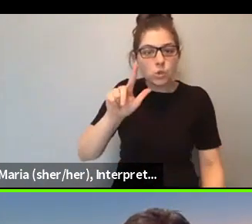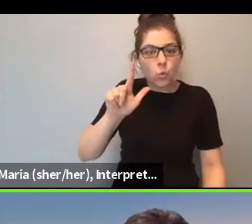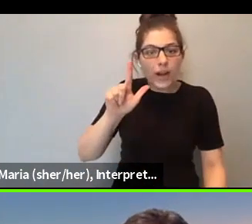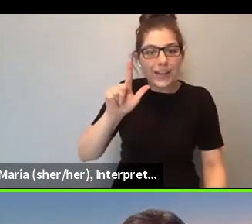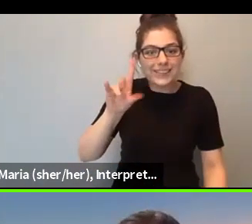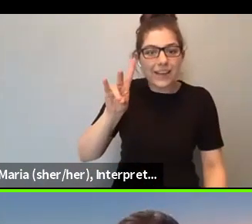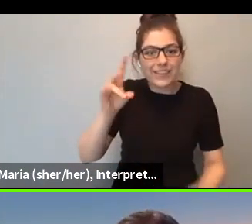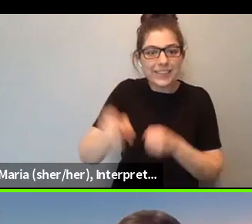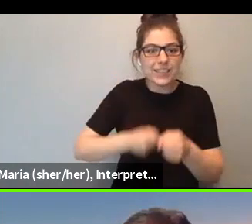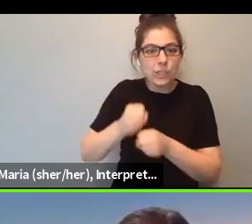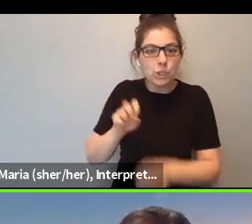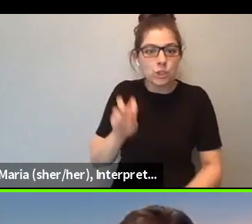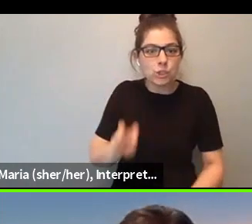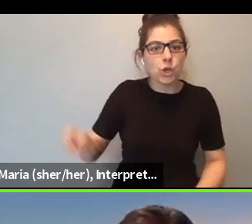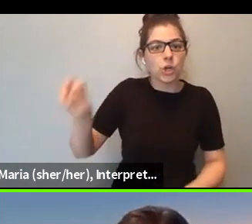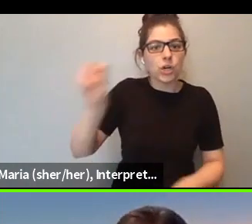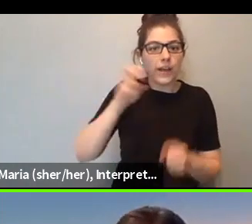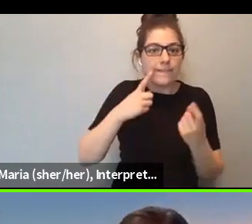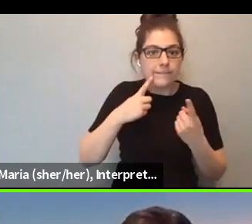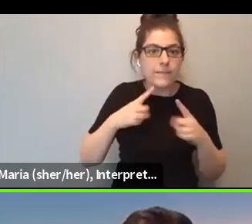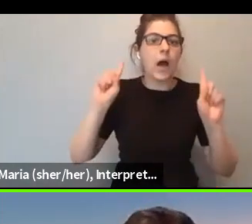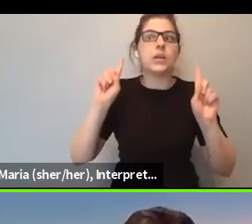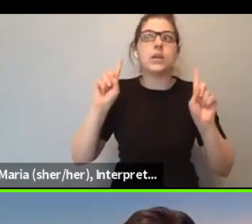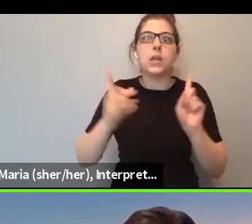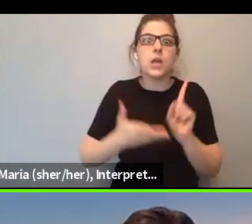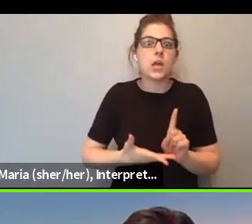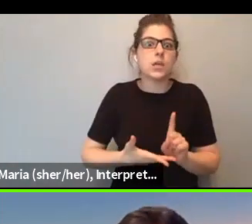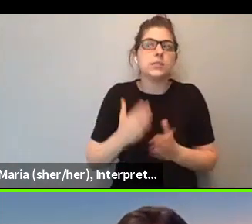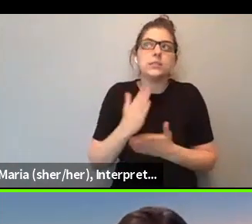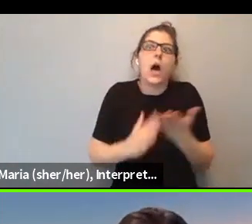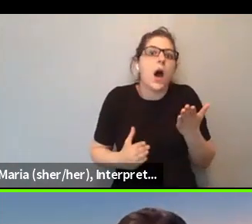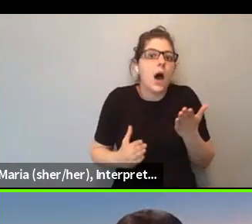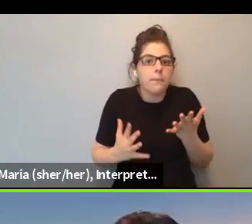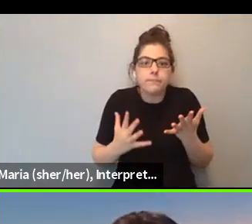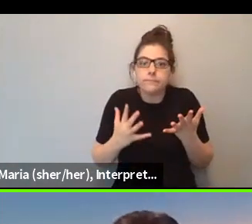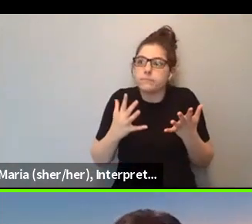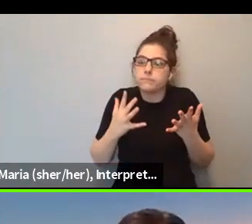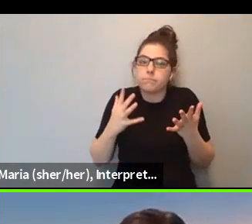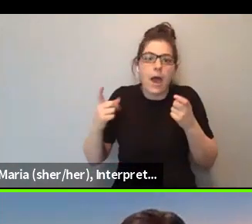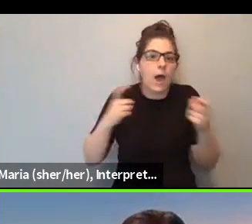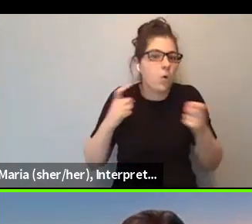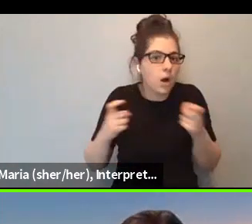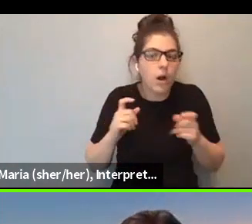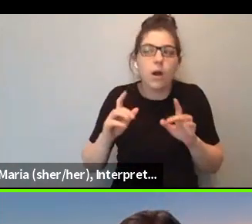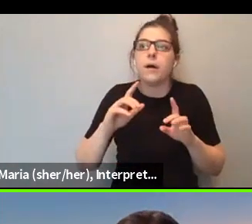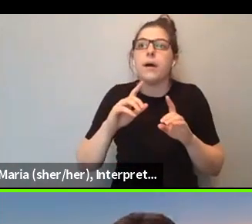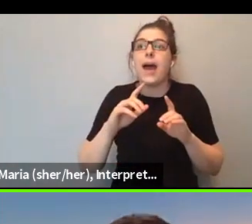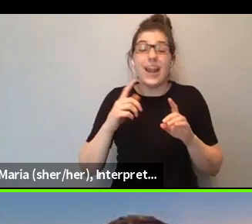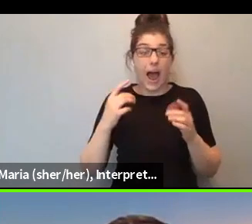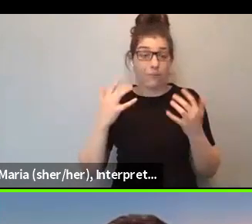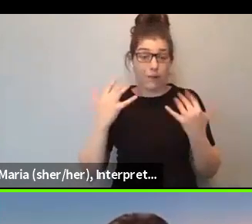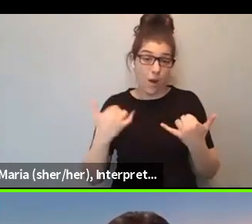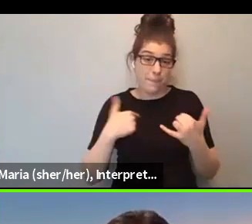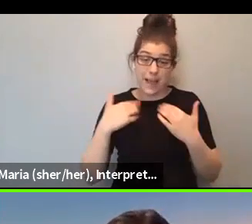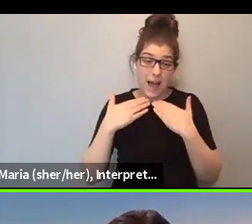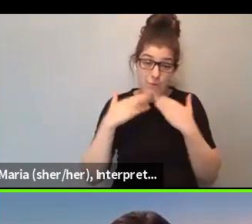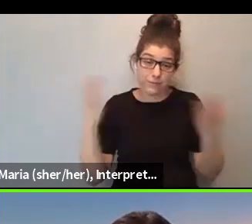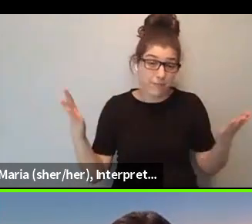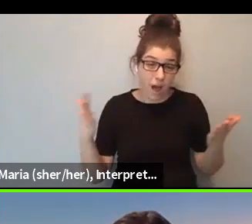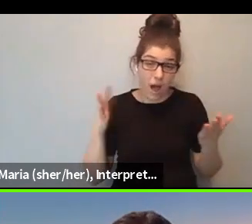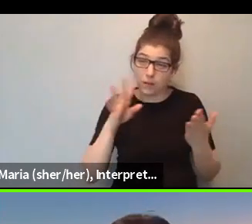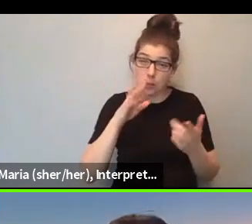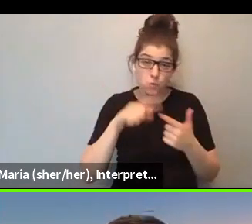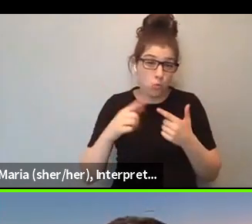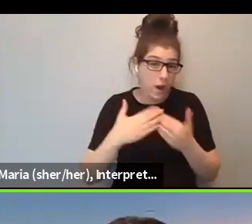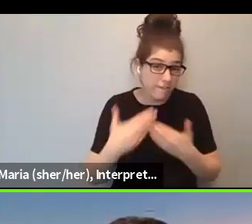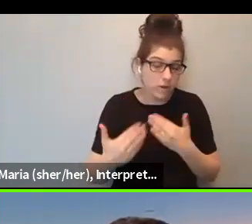in a moment where I'm like, I don't give a fuck and I'll talk to whoever. But I think so many cultural workers in the